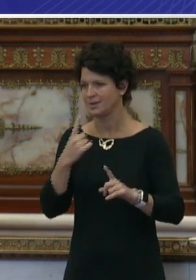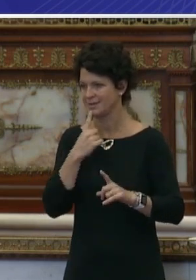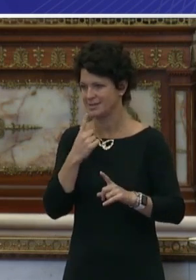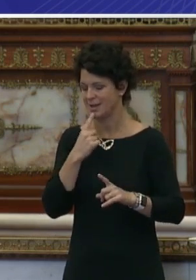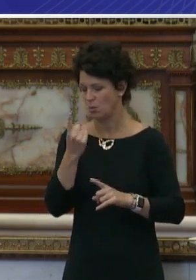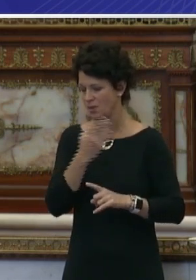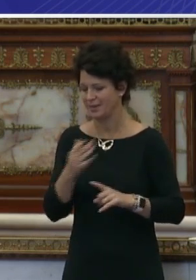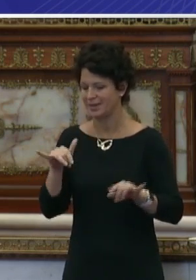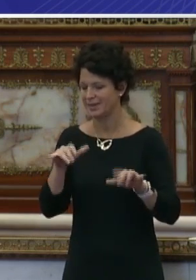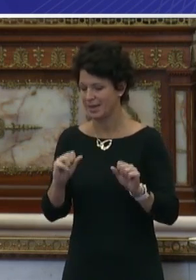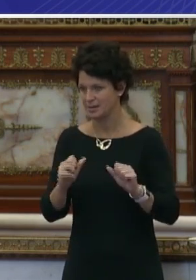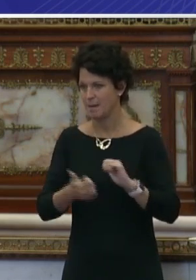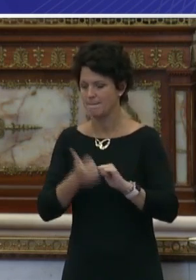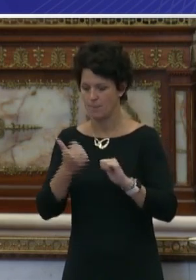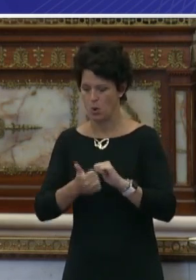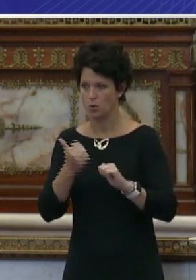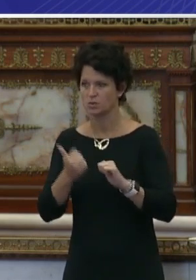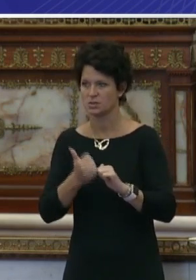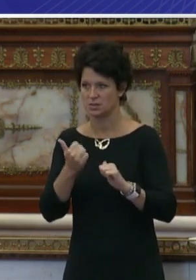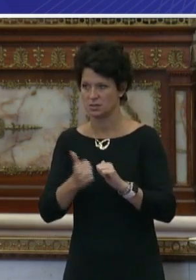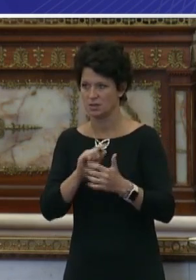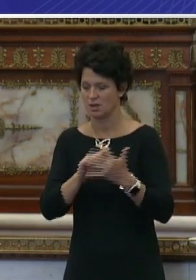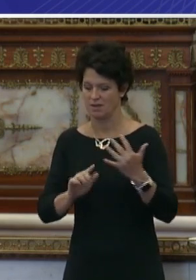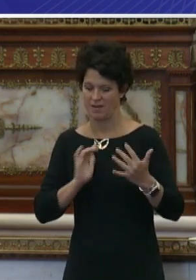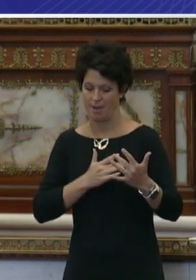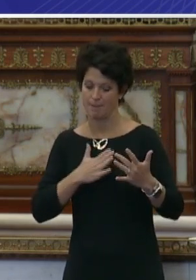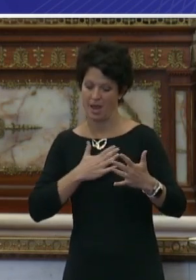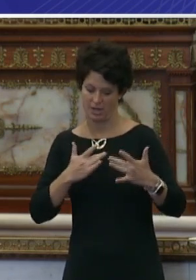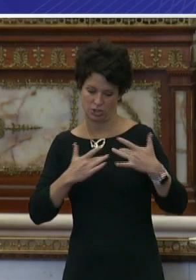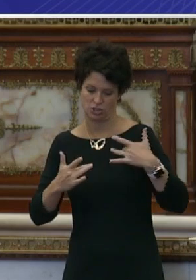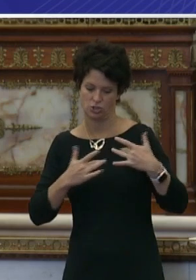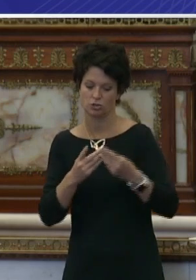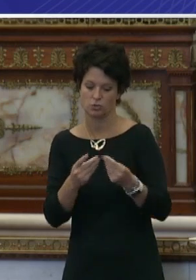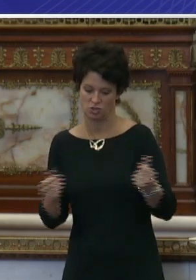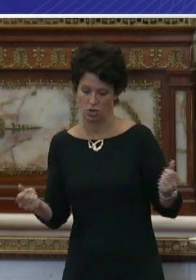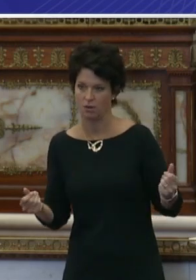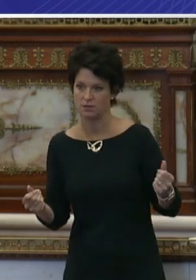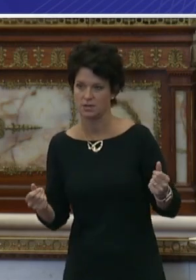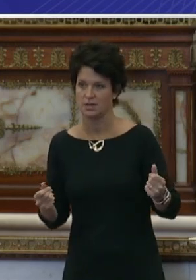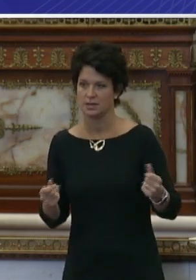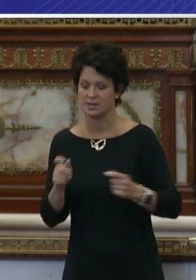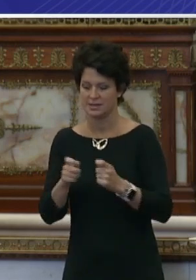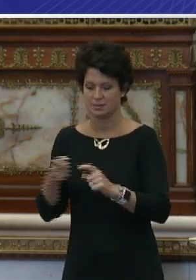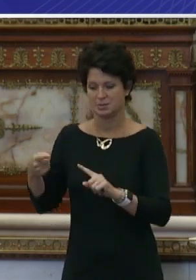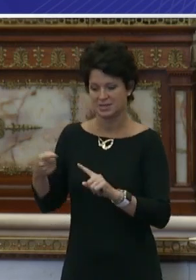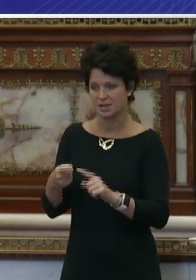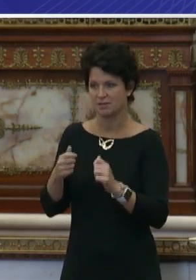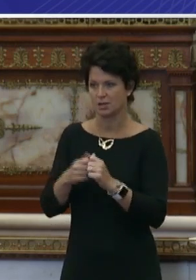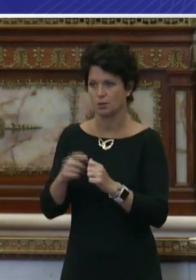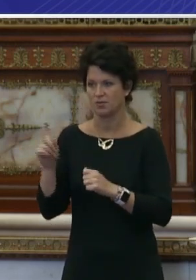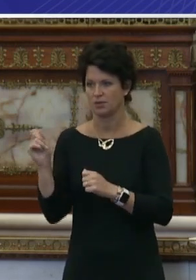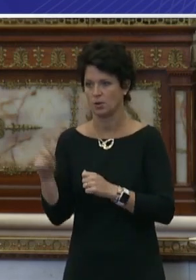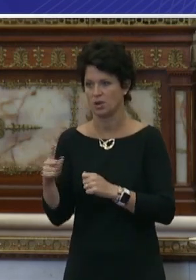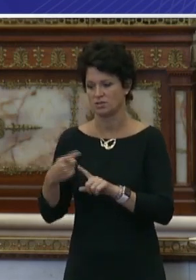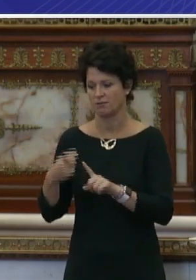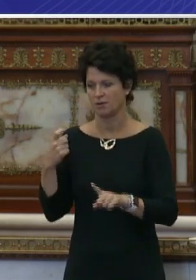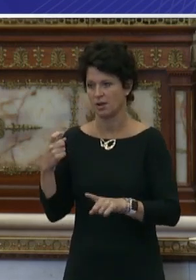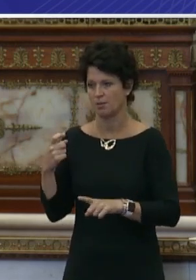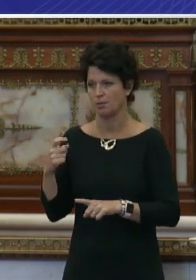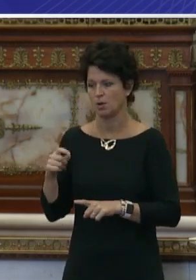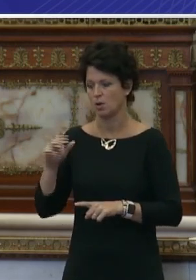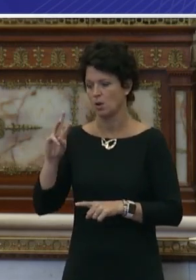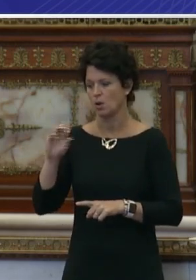that, yes, indeed, most of our concerns, my concerns, were alleviated, particularly with the questions from